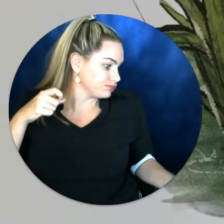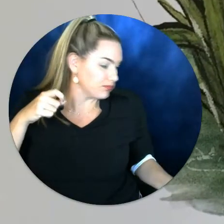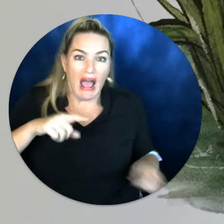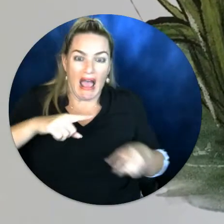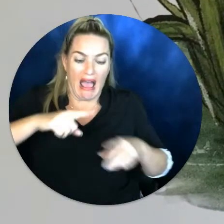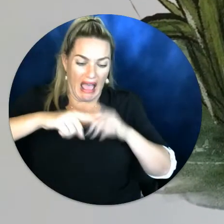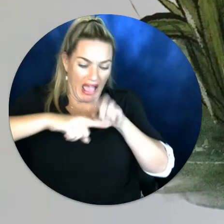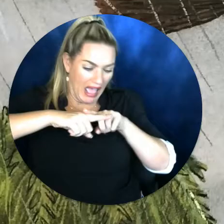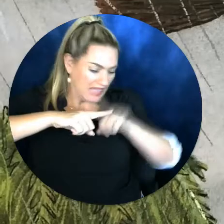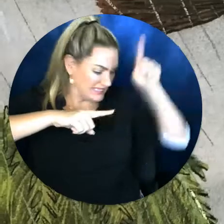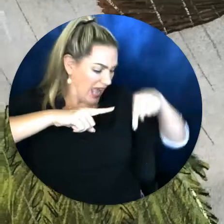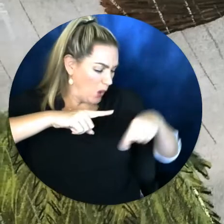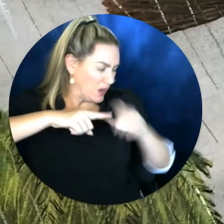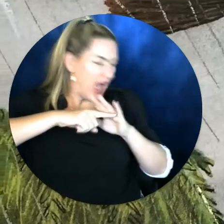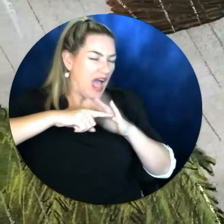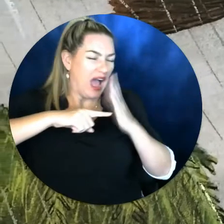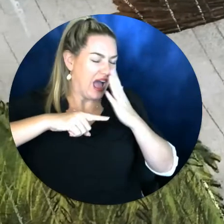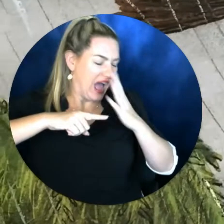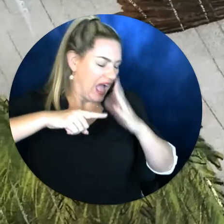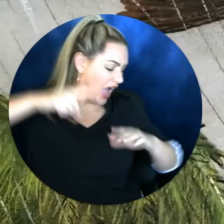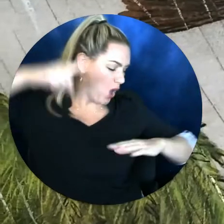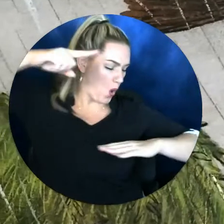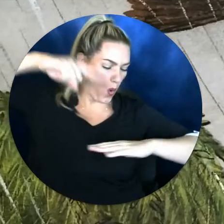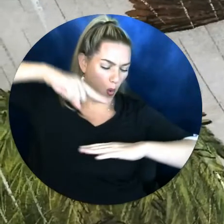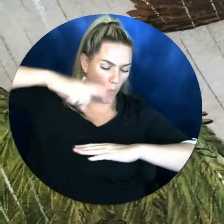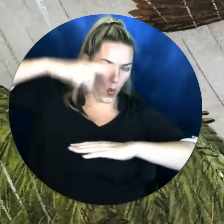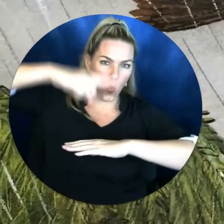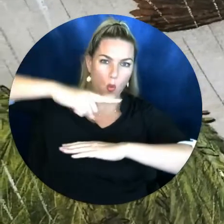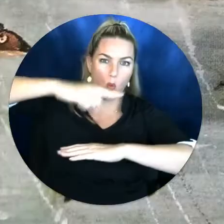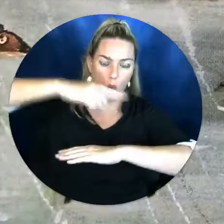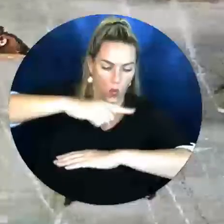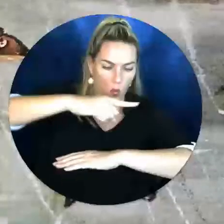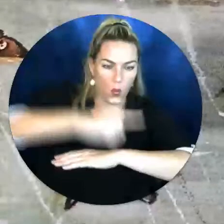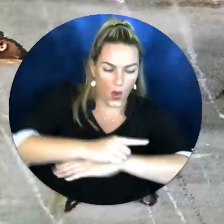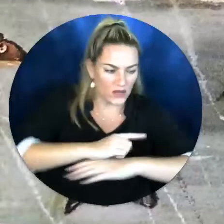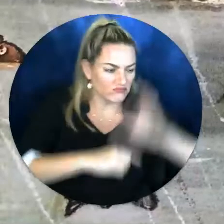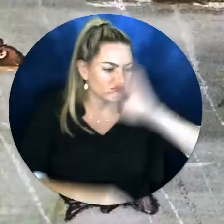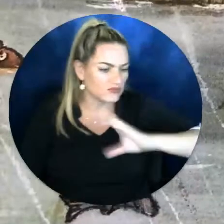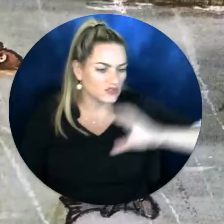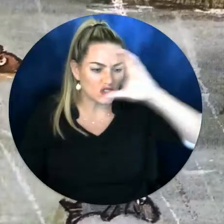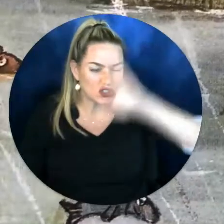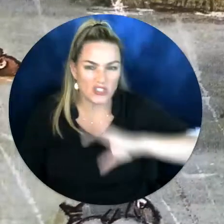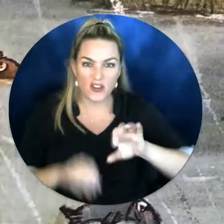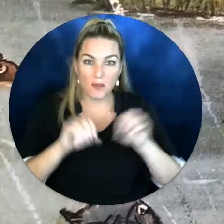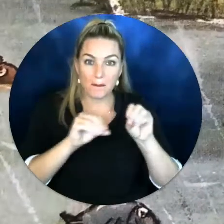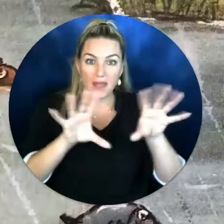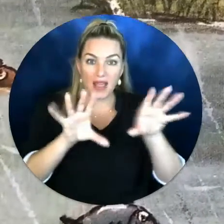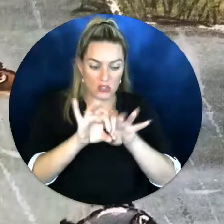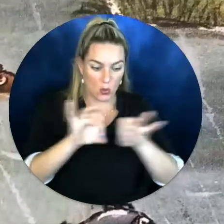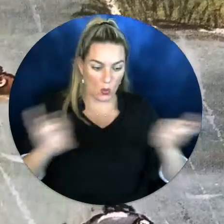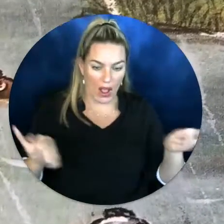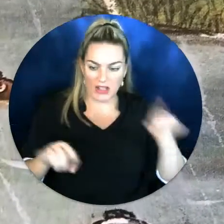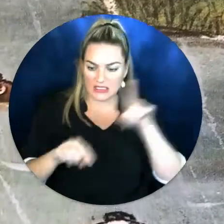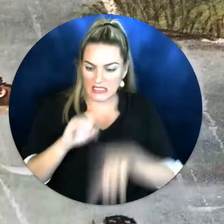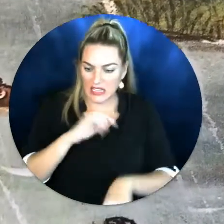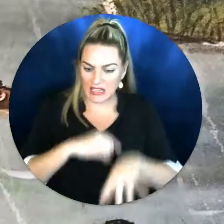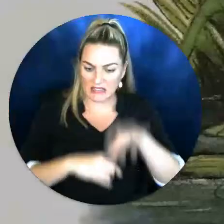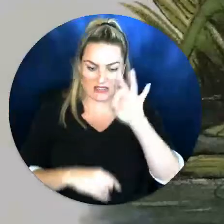"Down!" cried the witch, and they flew to the ground. They searched for the wand, but no wand could be